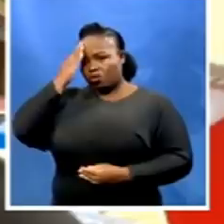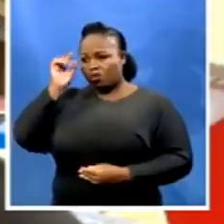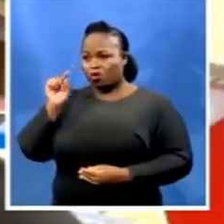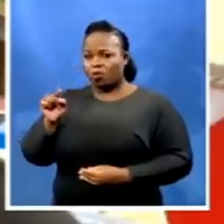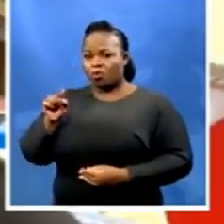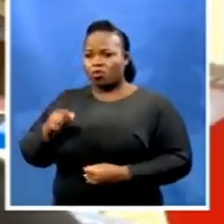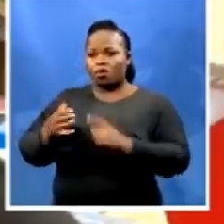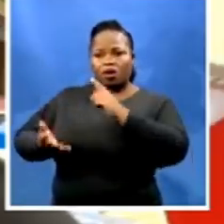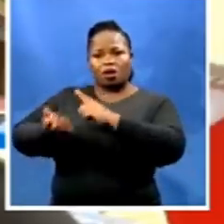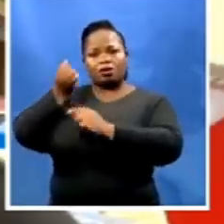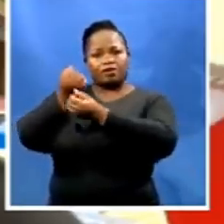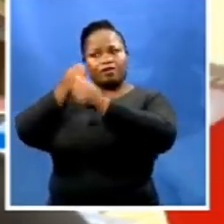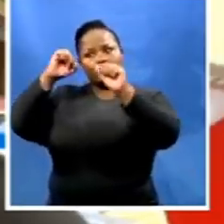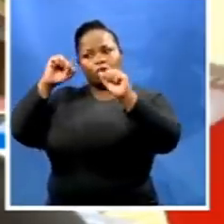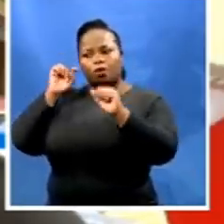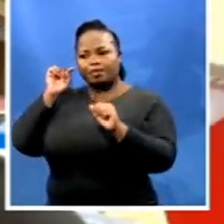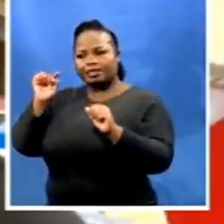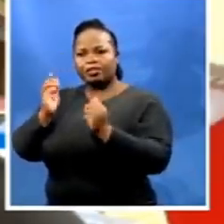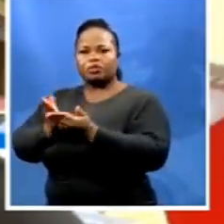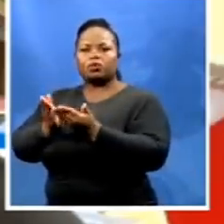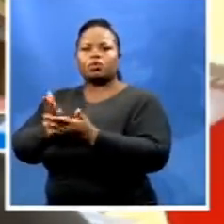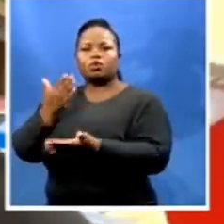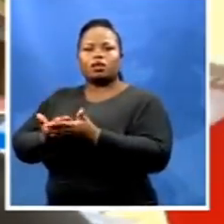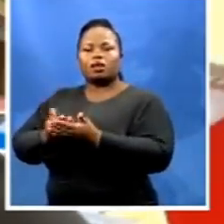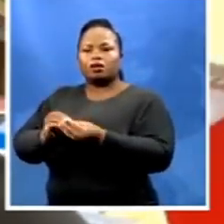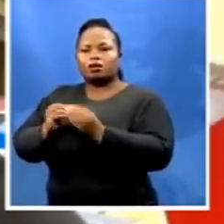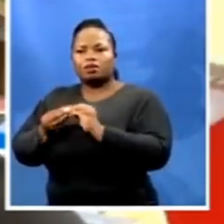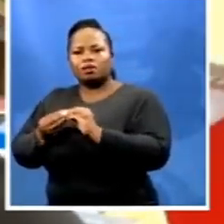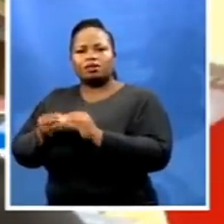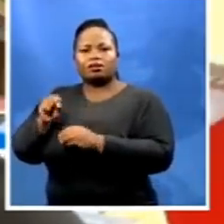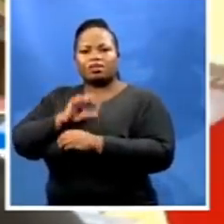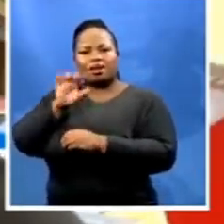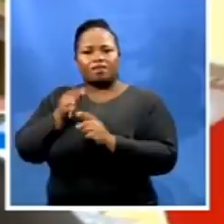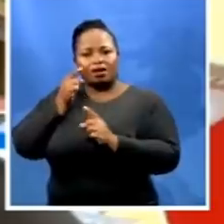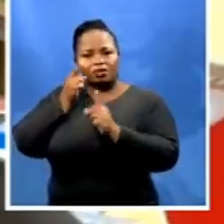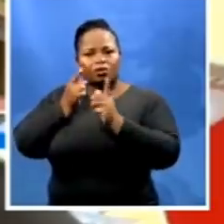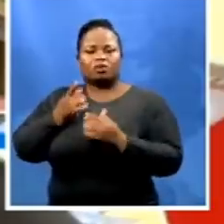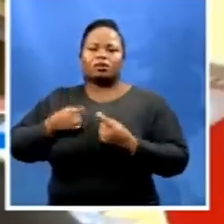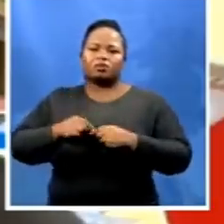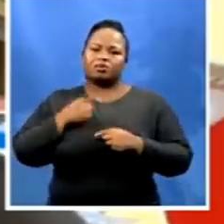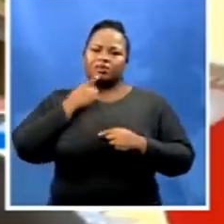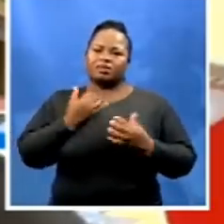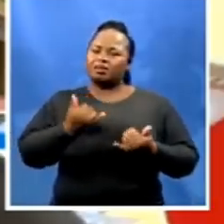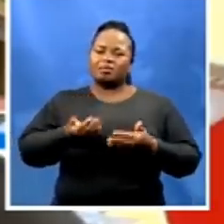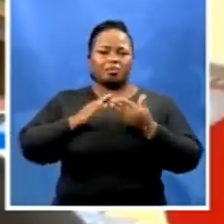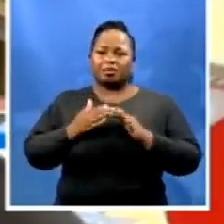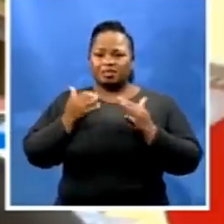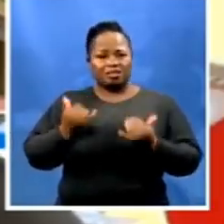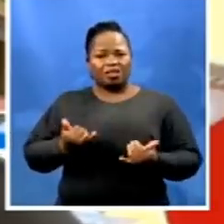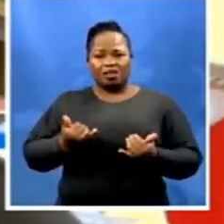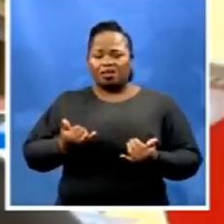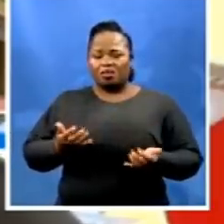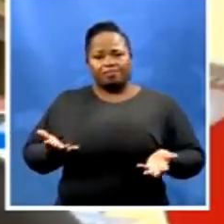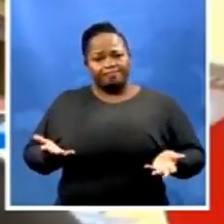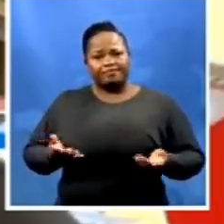we reconstruct the South Africa we want. Hence our call to say, communities, now it is again us the time when you need to stand up